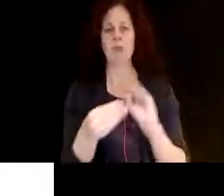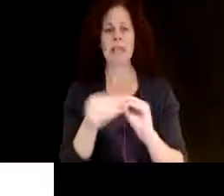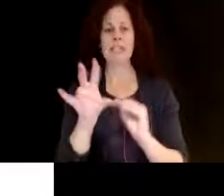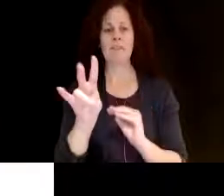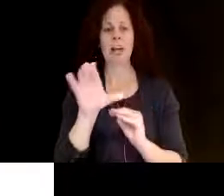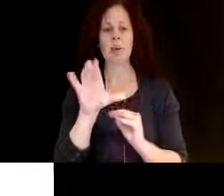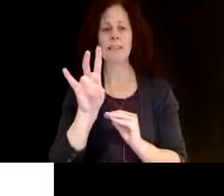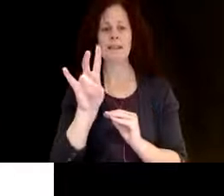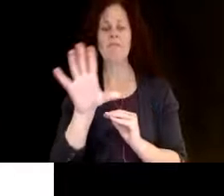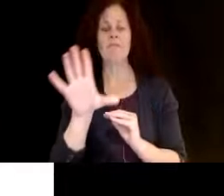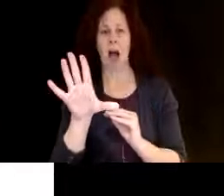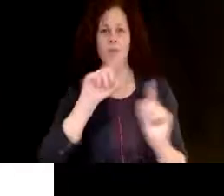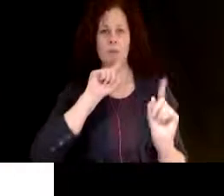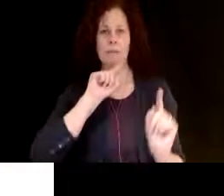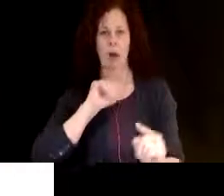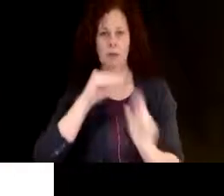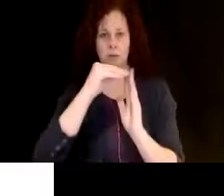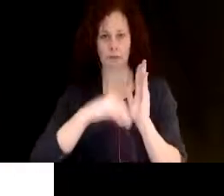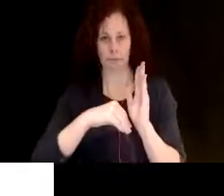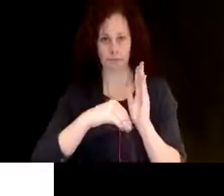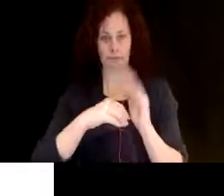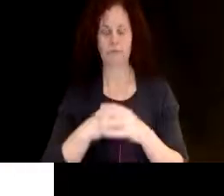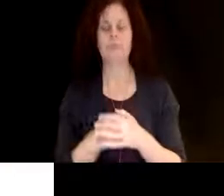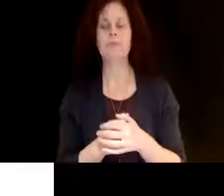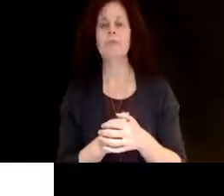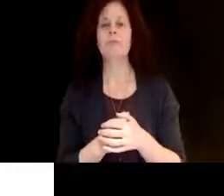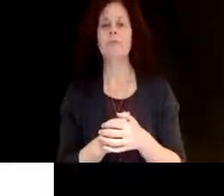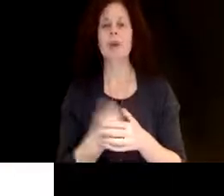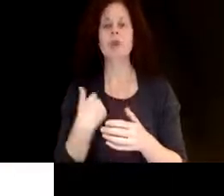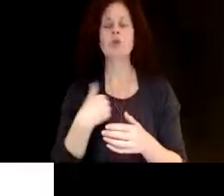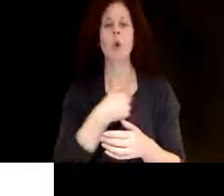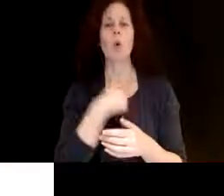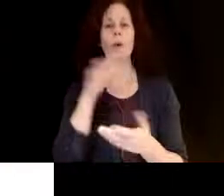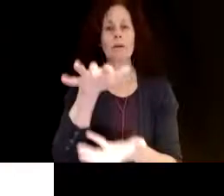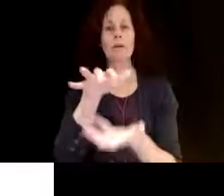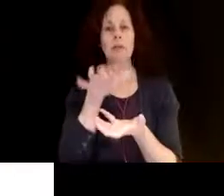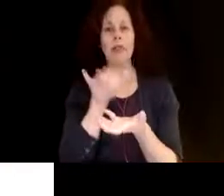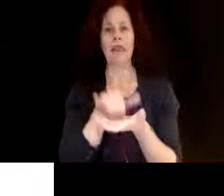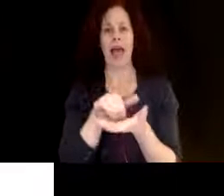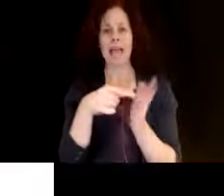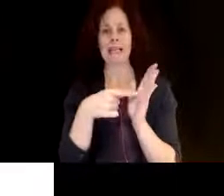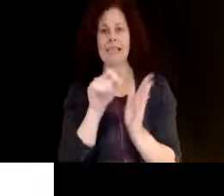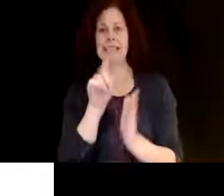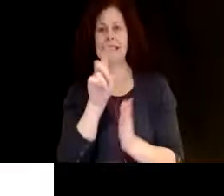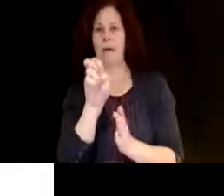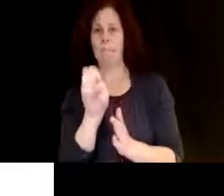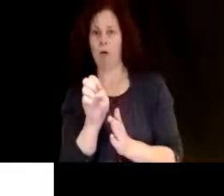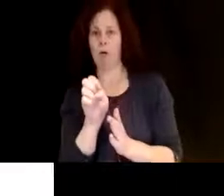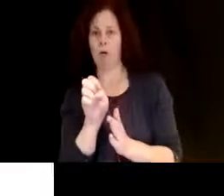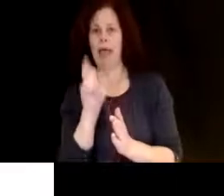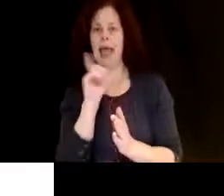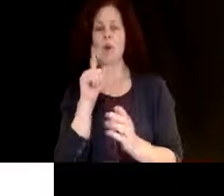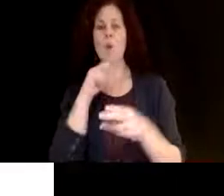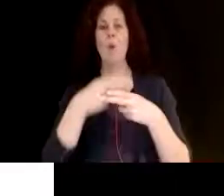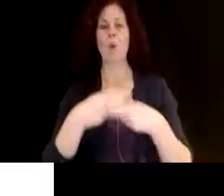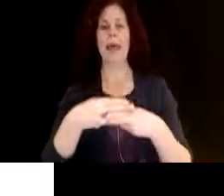responses. We took this sample and we weighted it just to make sure that the sample was correcting for